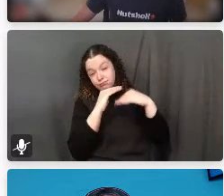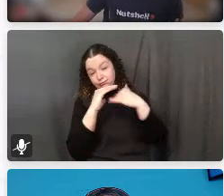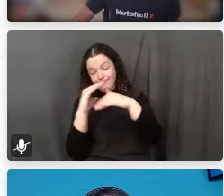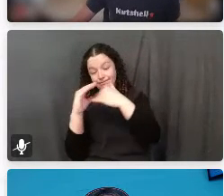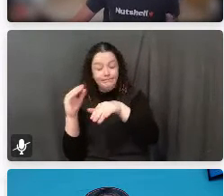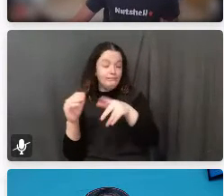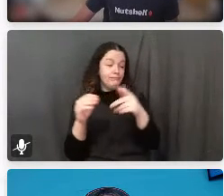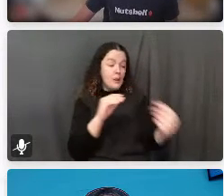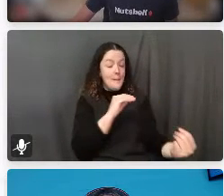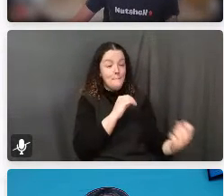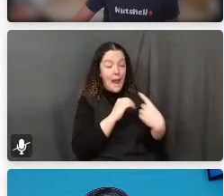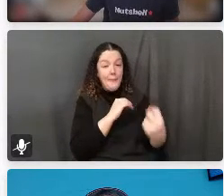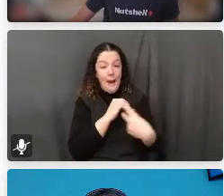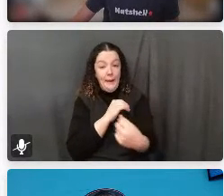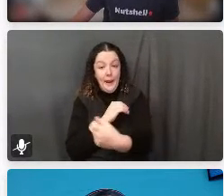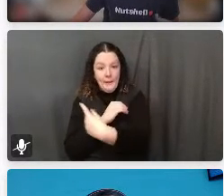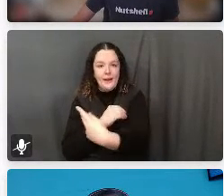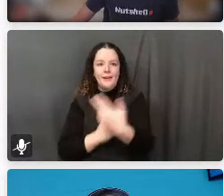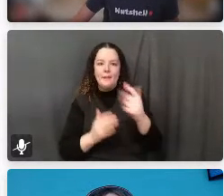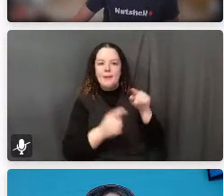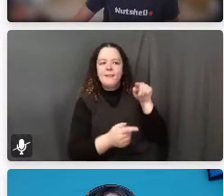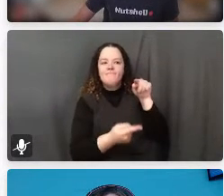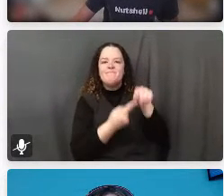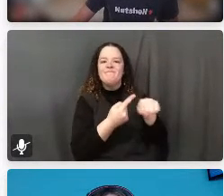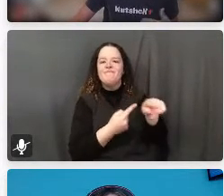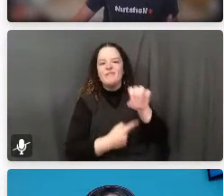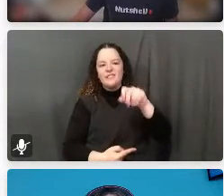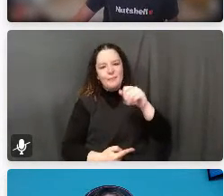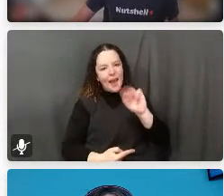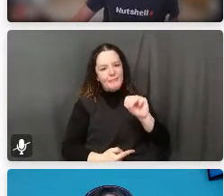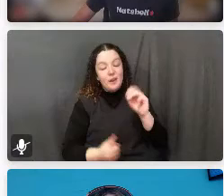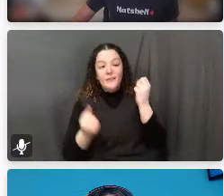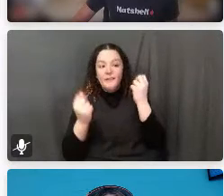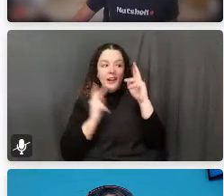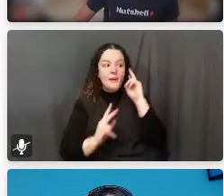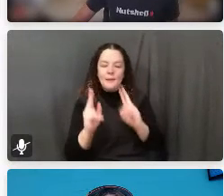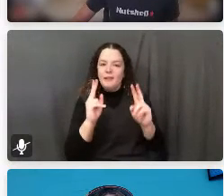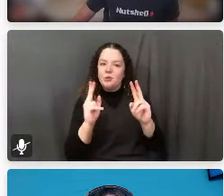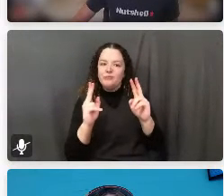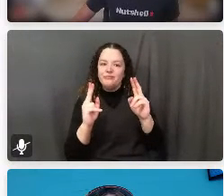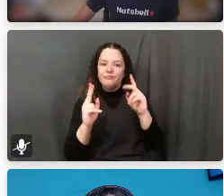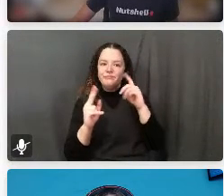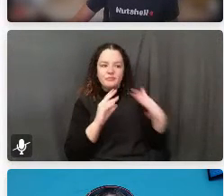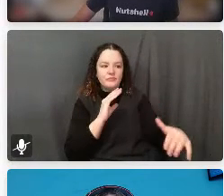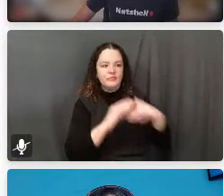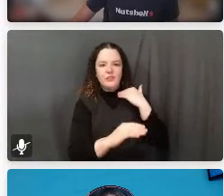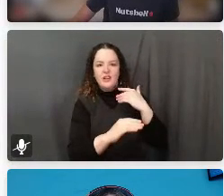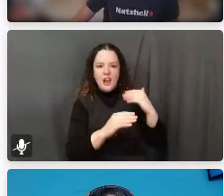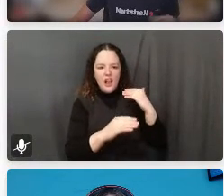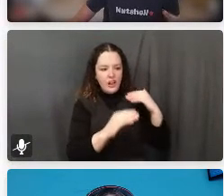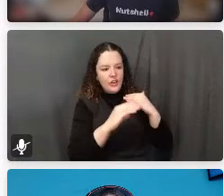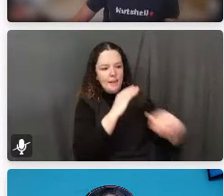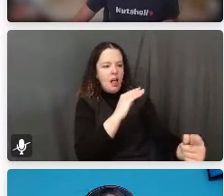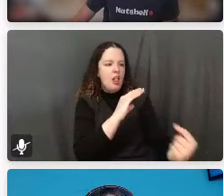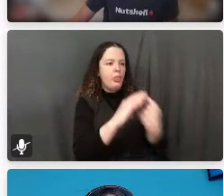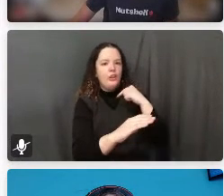inbox, they might start marking your emails as spam because they're seeing, hey, a lot of your emails are bouncing. It doesn't show a good email health. So when